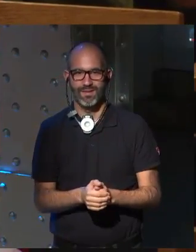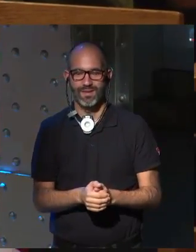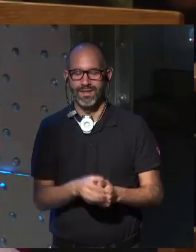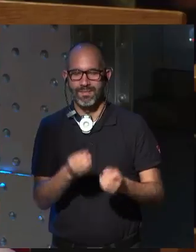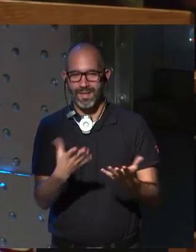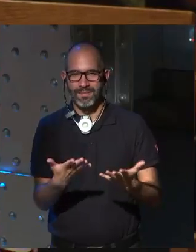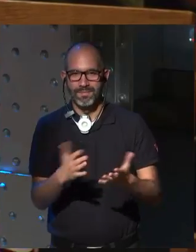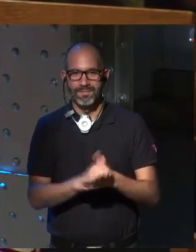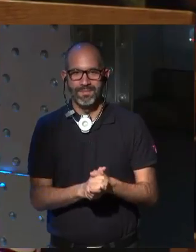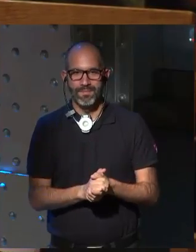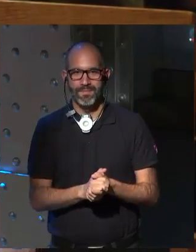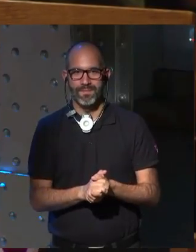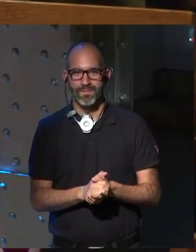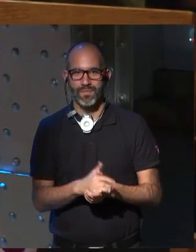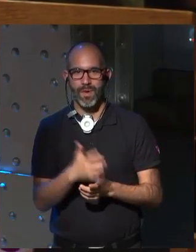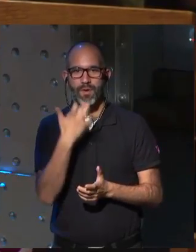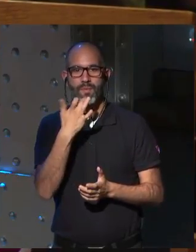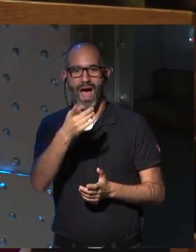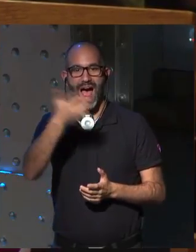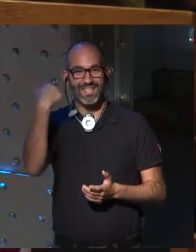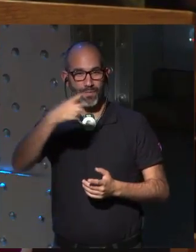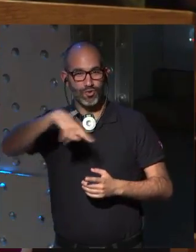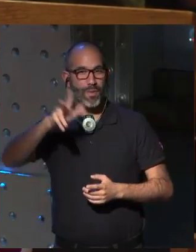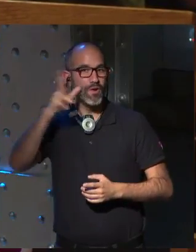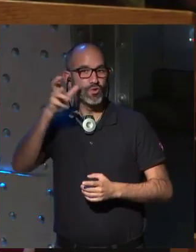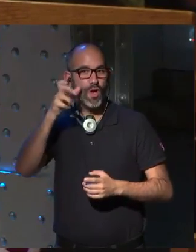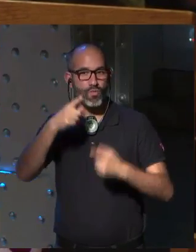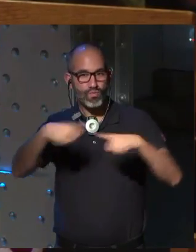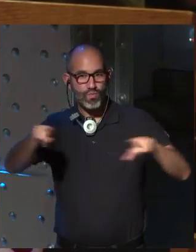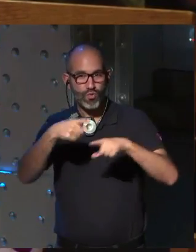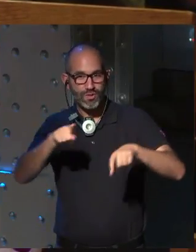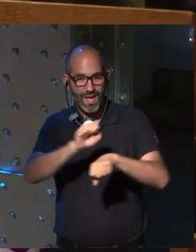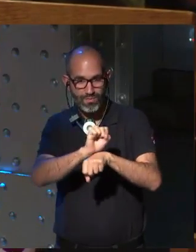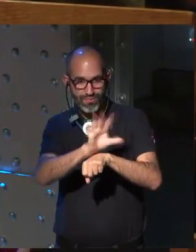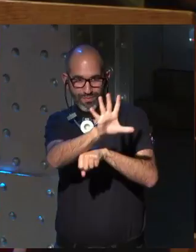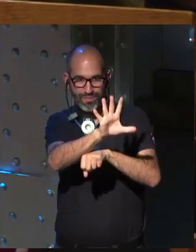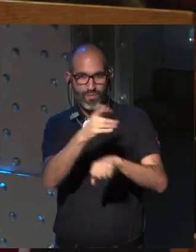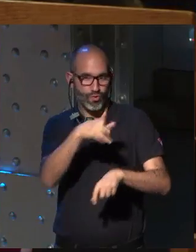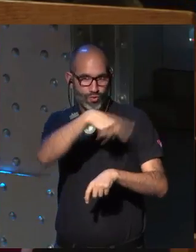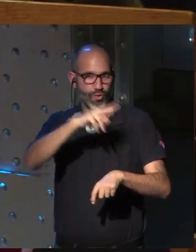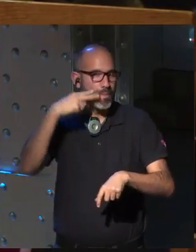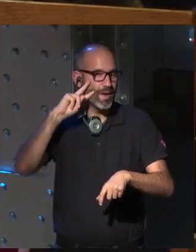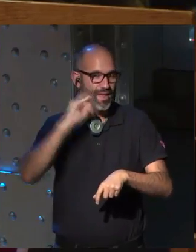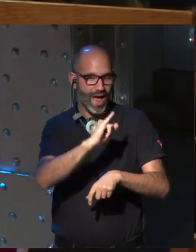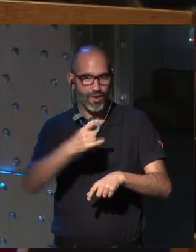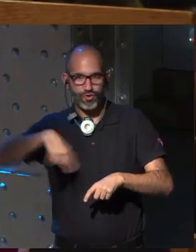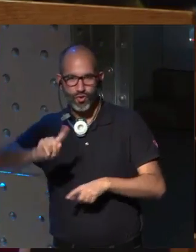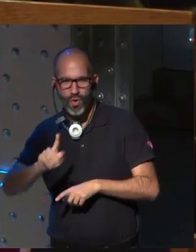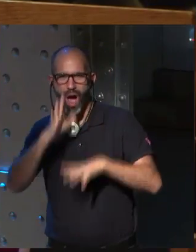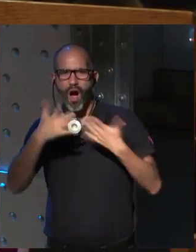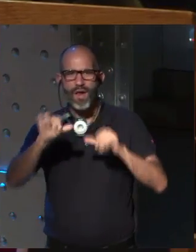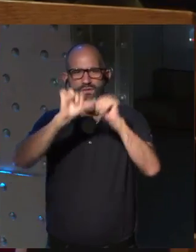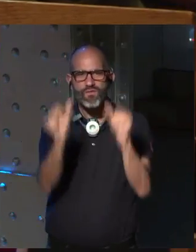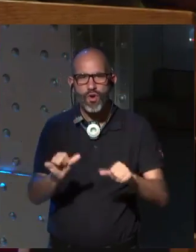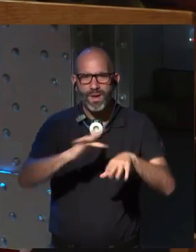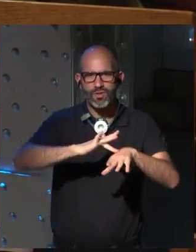We're still alive and kicking, by the way. So how do you listen to music now? I mean, is it in a digital